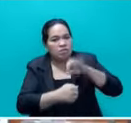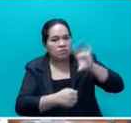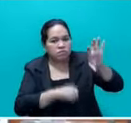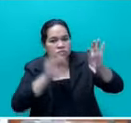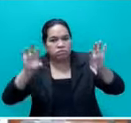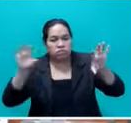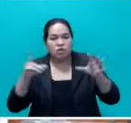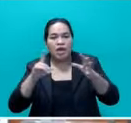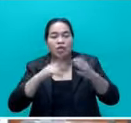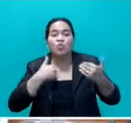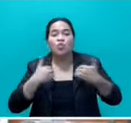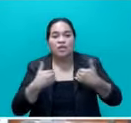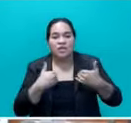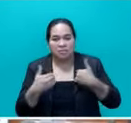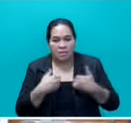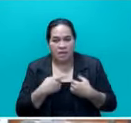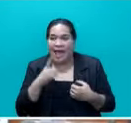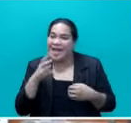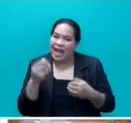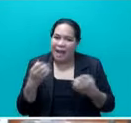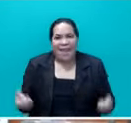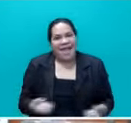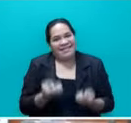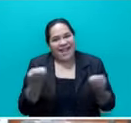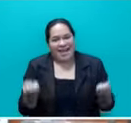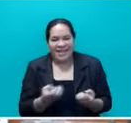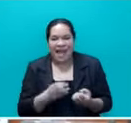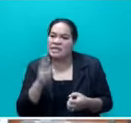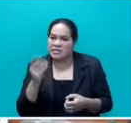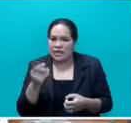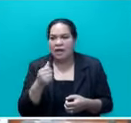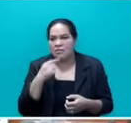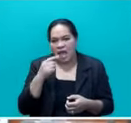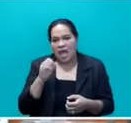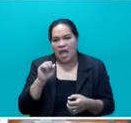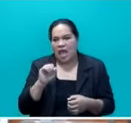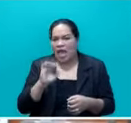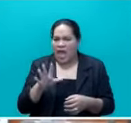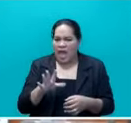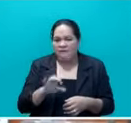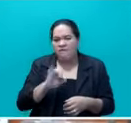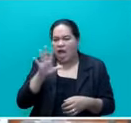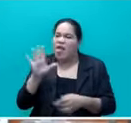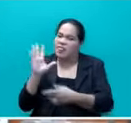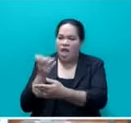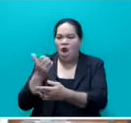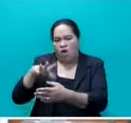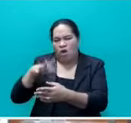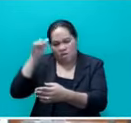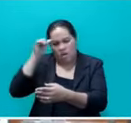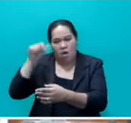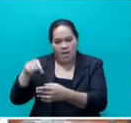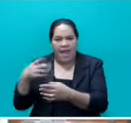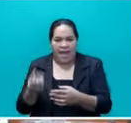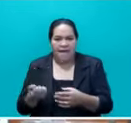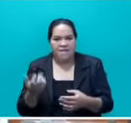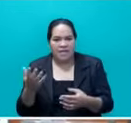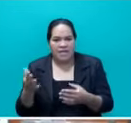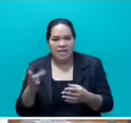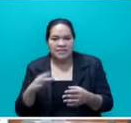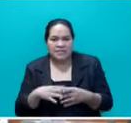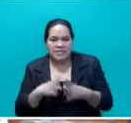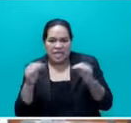have sex. Some people argued and said, well, they are having sex, so why not put the condom there? It's a horse